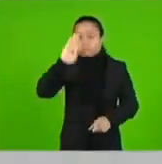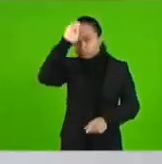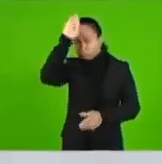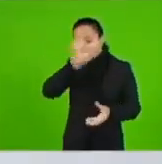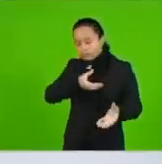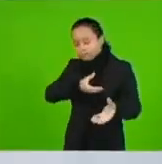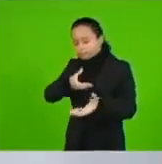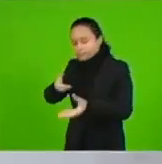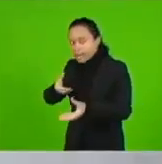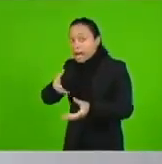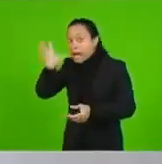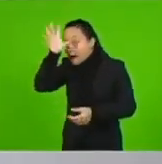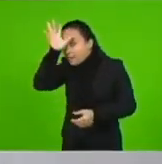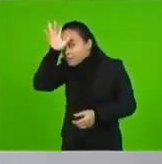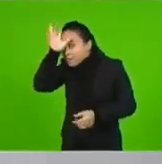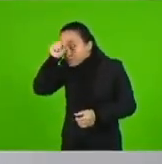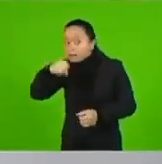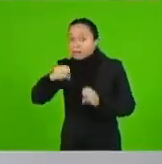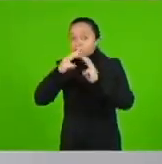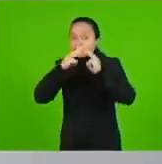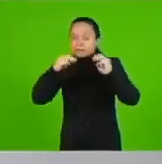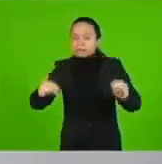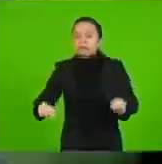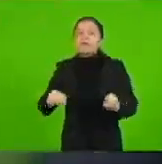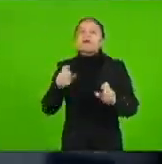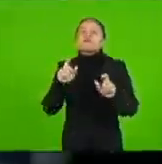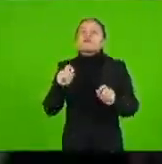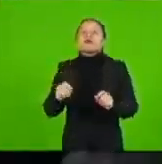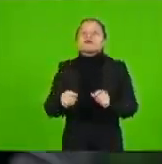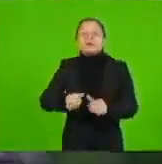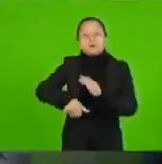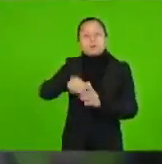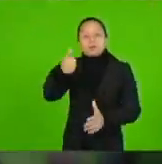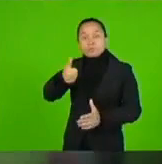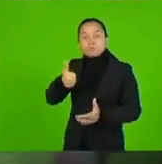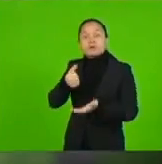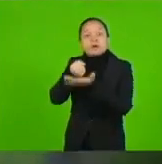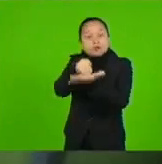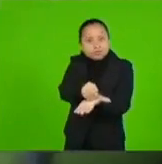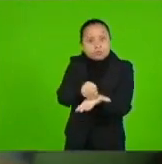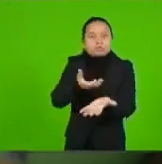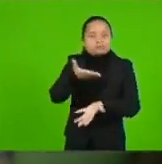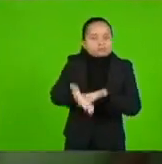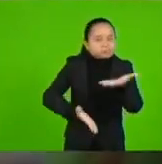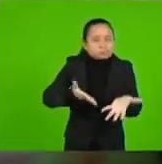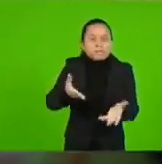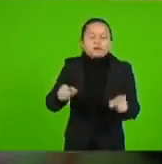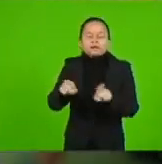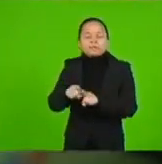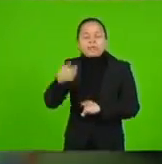firefighter, they learn first care, first aid, and even